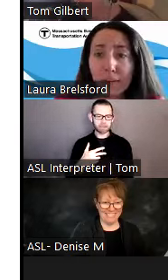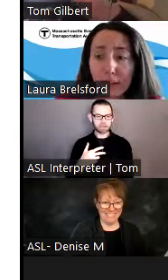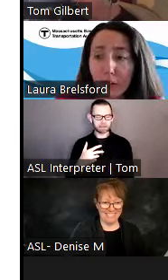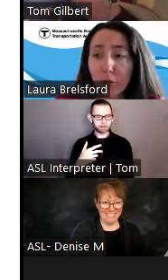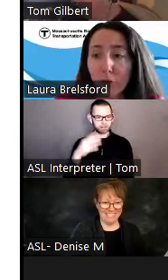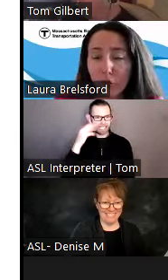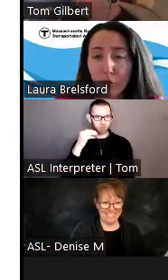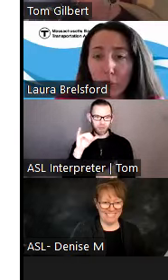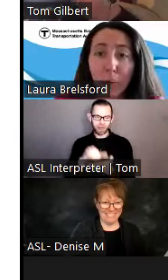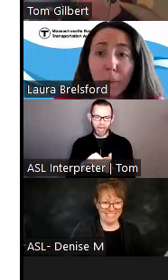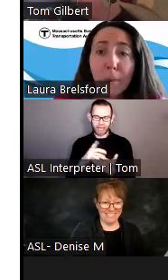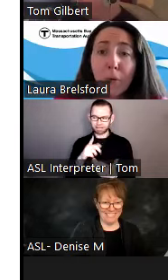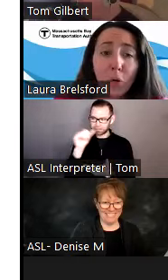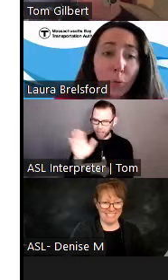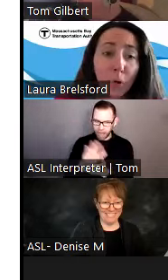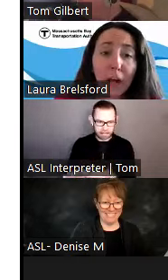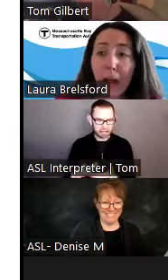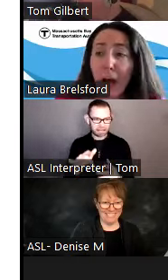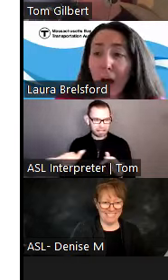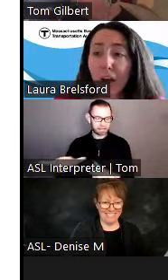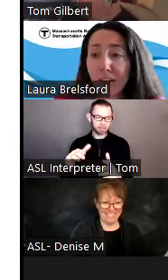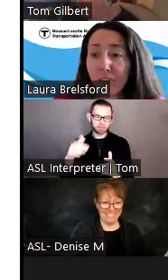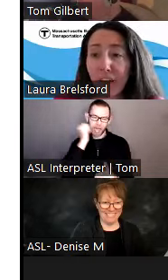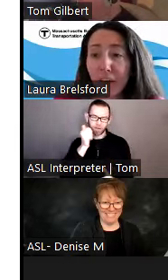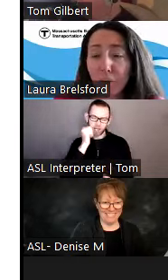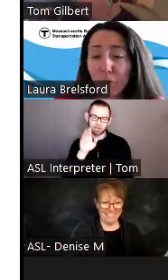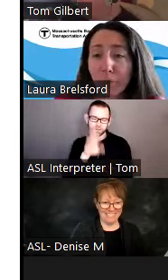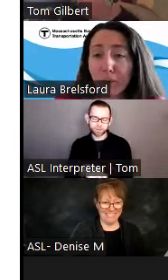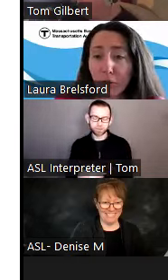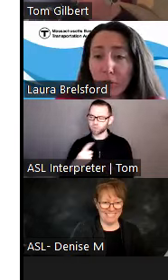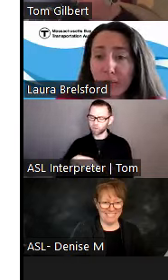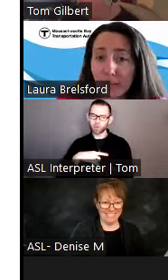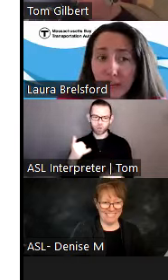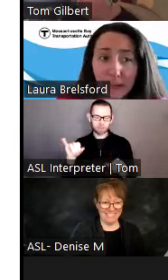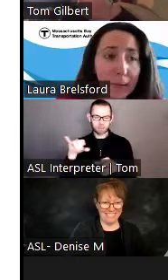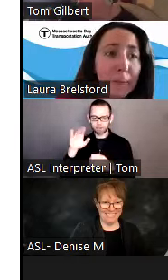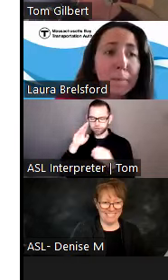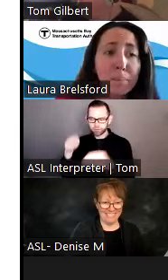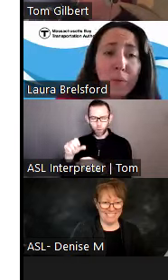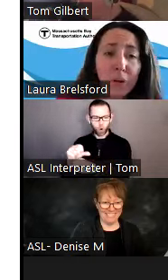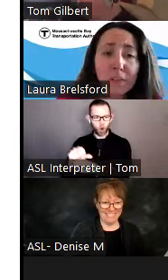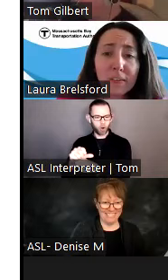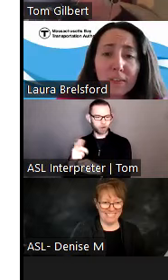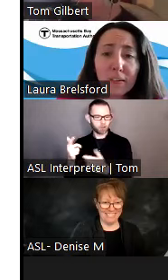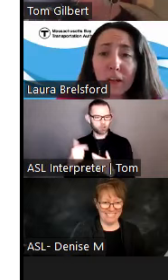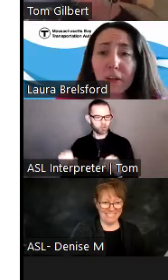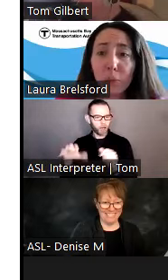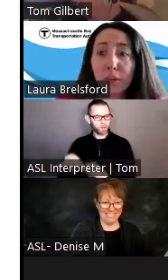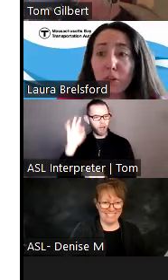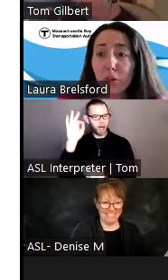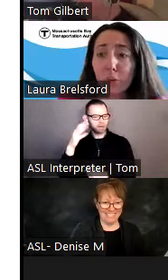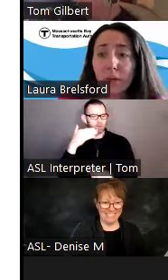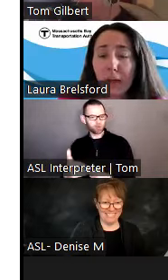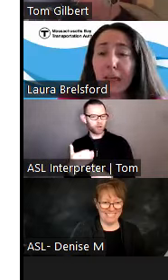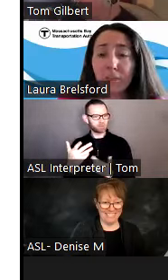will continue to work on identifying improvements to existing processes as well